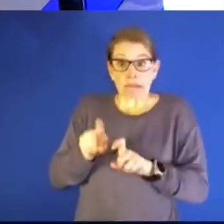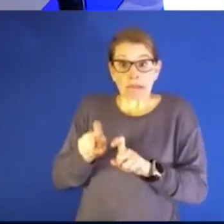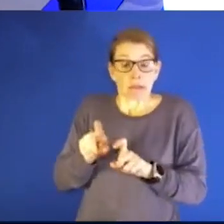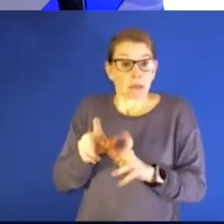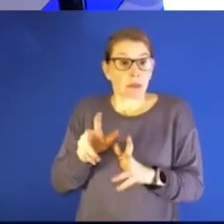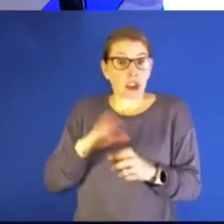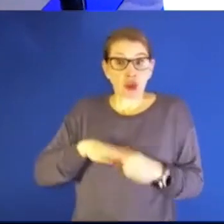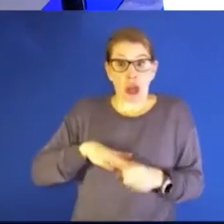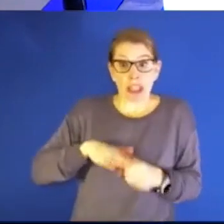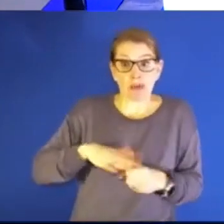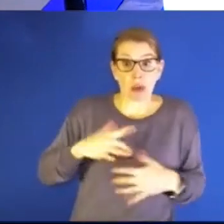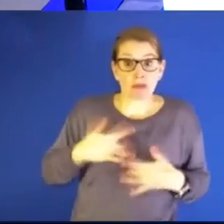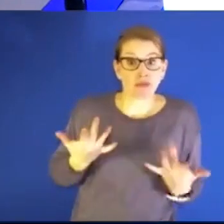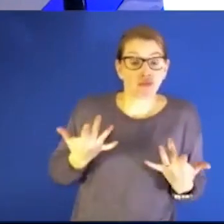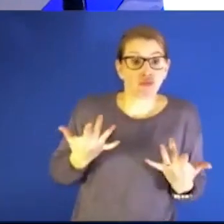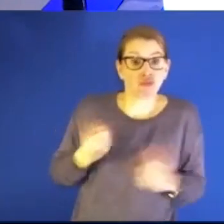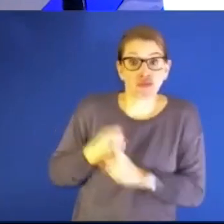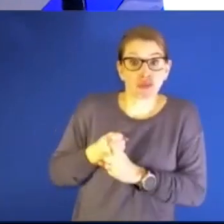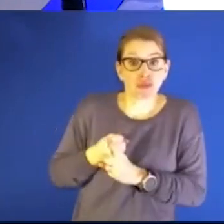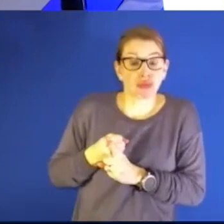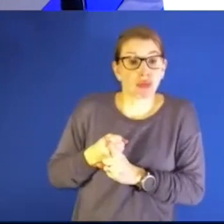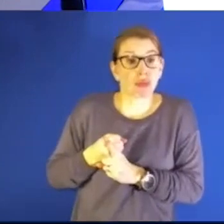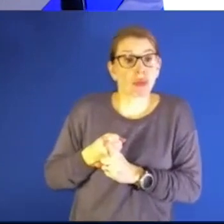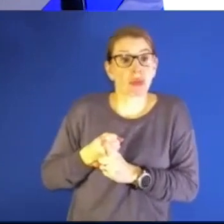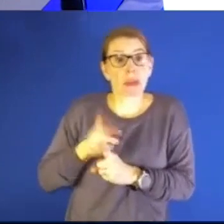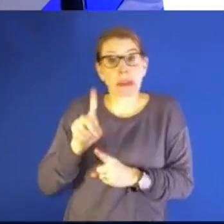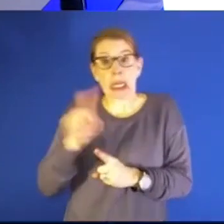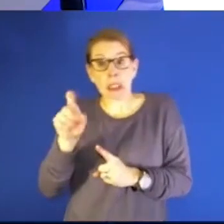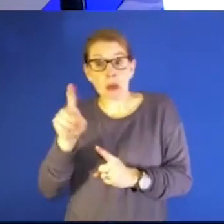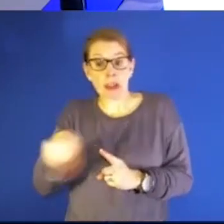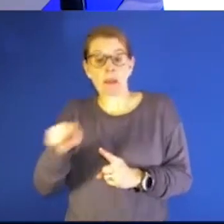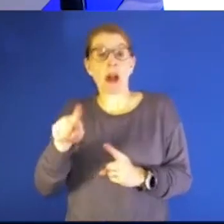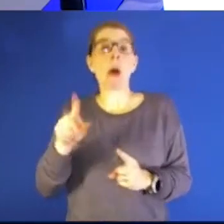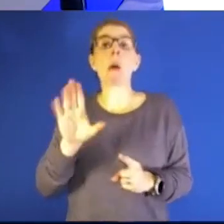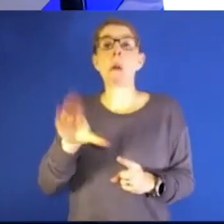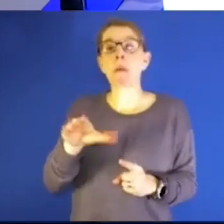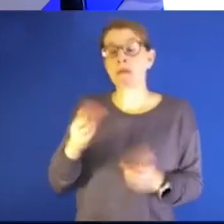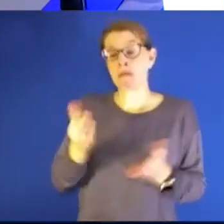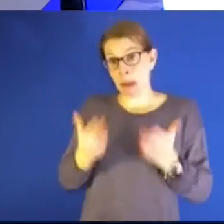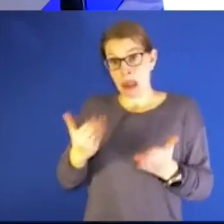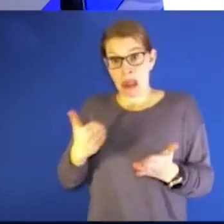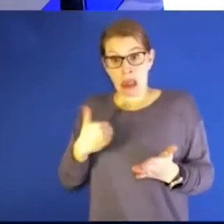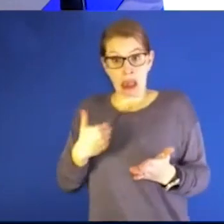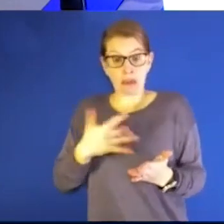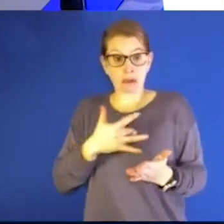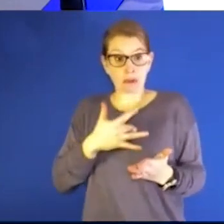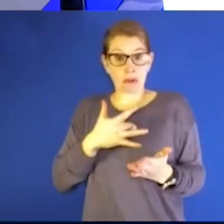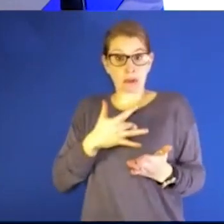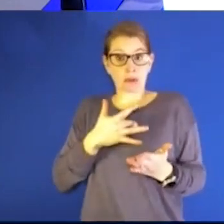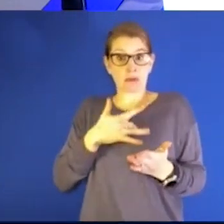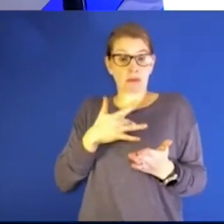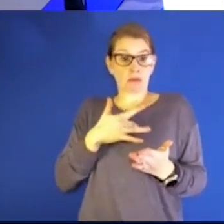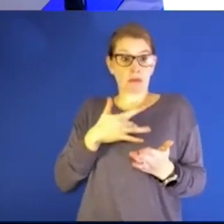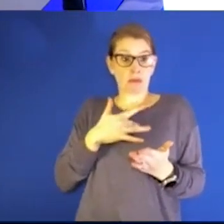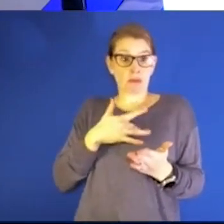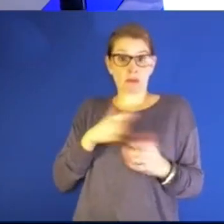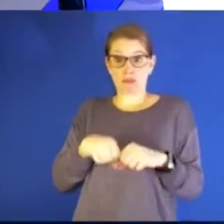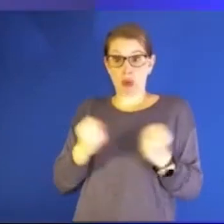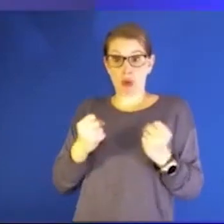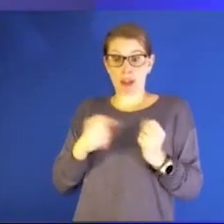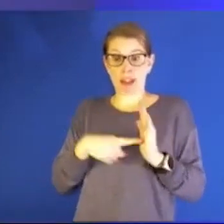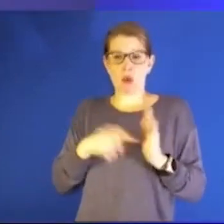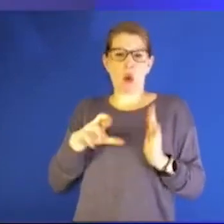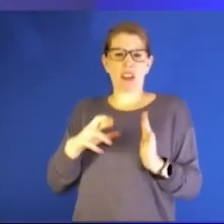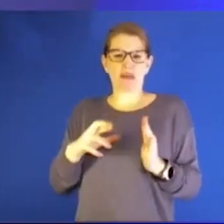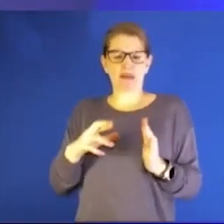stressful event? Because and when you diagnose them, do you say you may have broken heart syndrome, or do you use that fancy technical medical term? So we typically